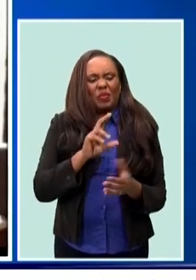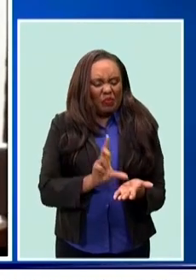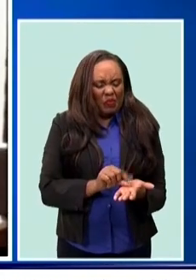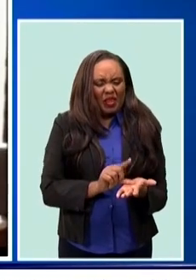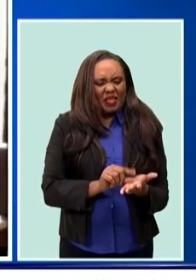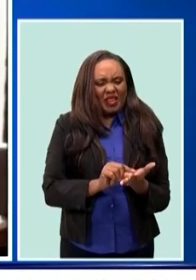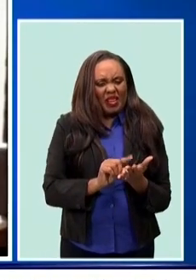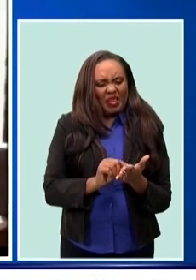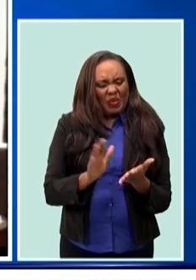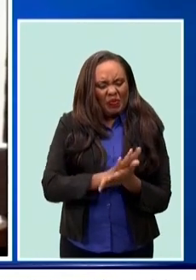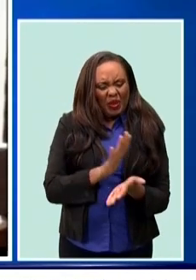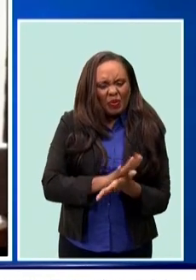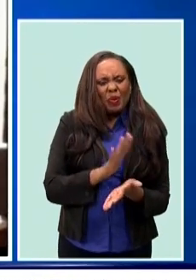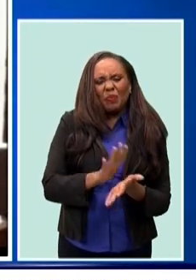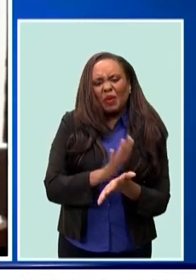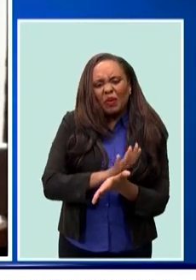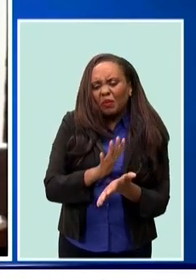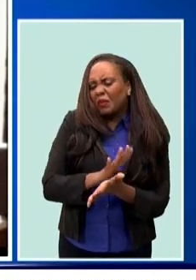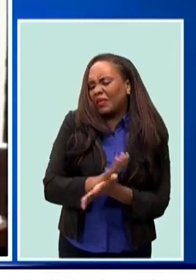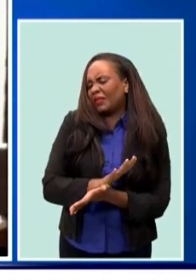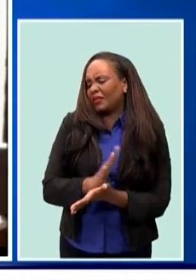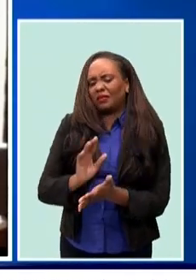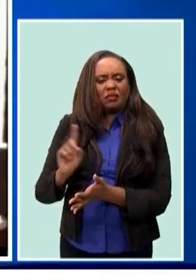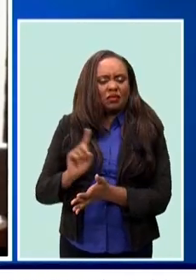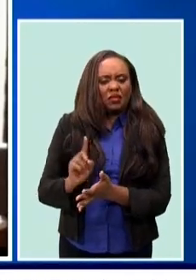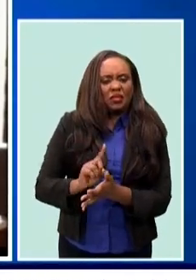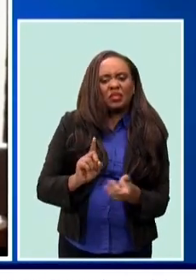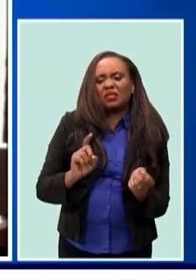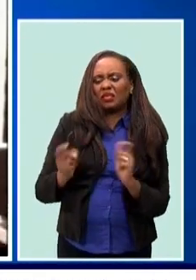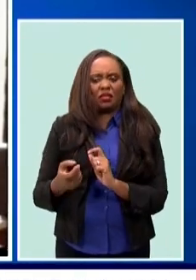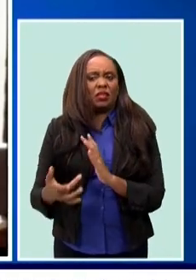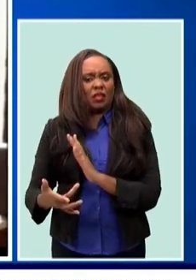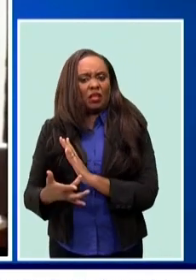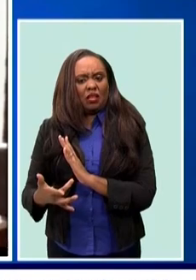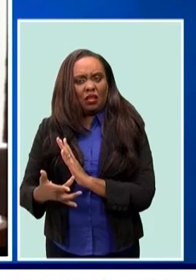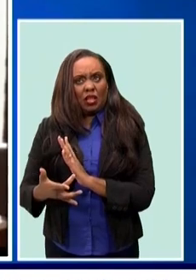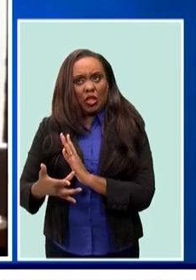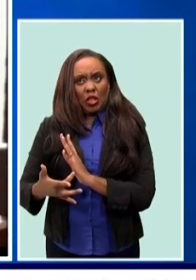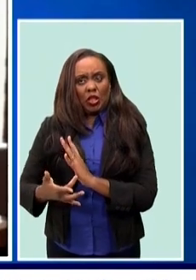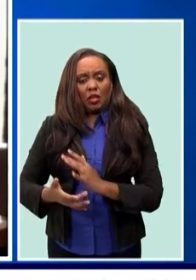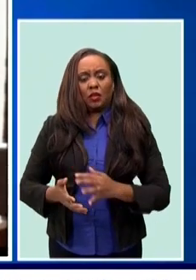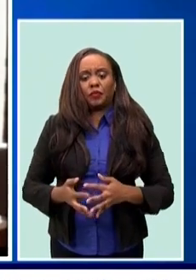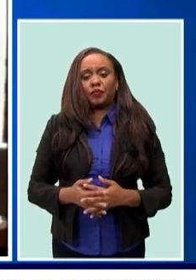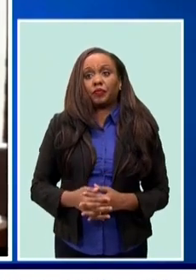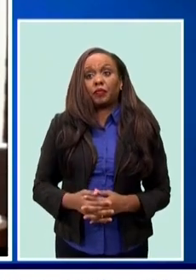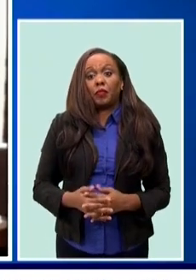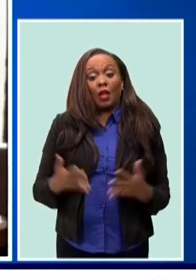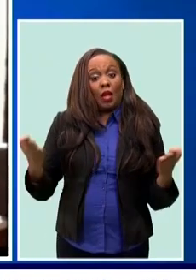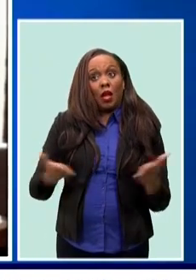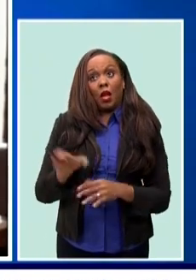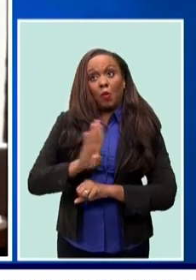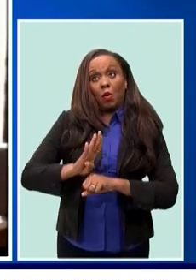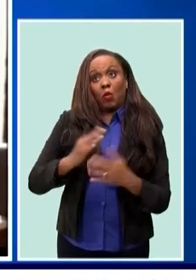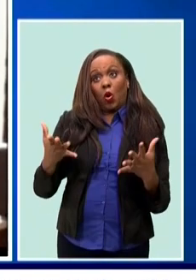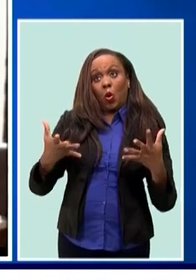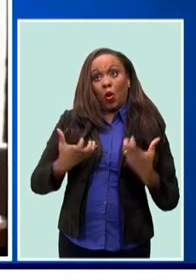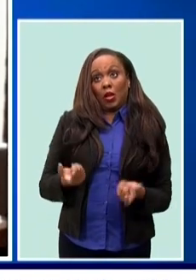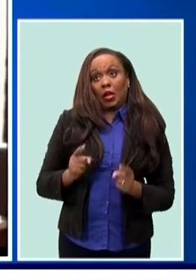methodology would have been in place. And here in Barbados, certainly we would want that to occur as